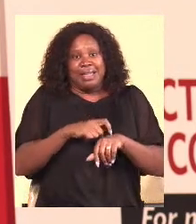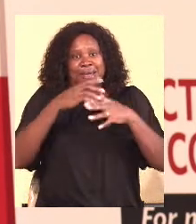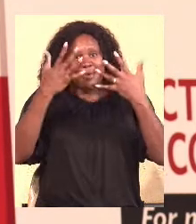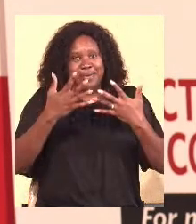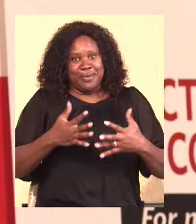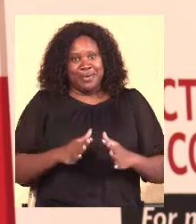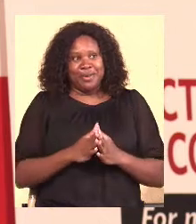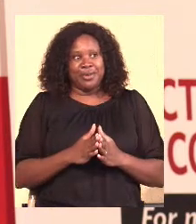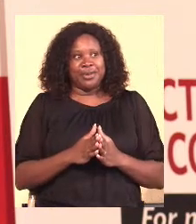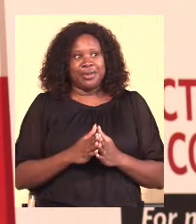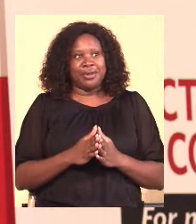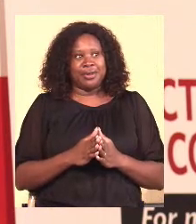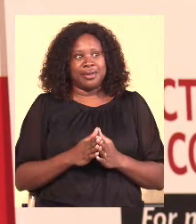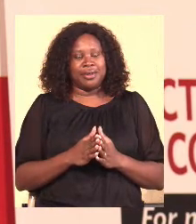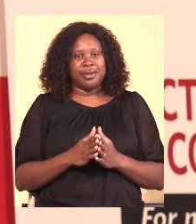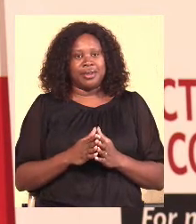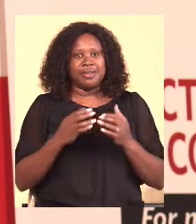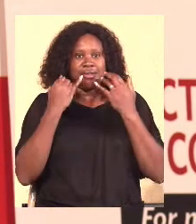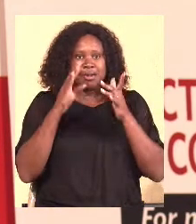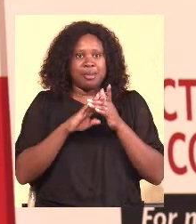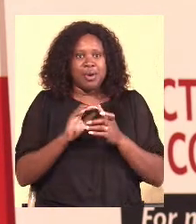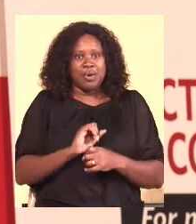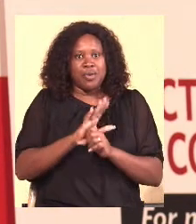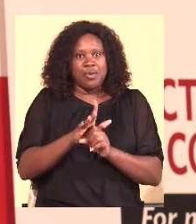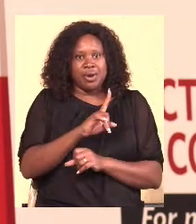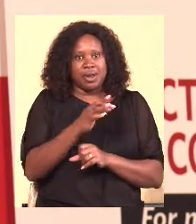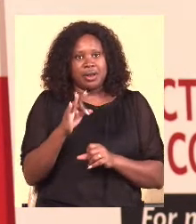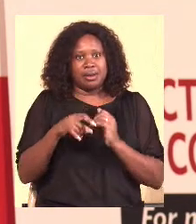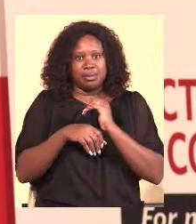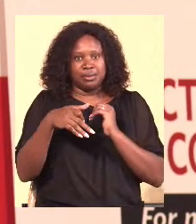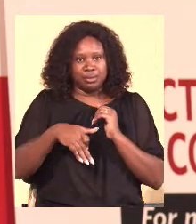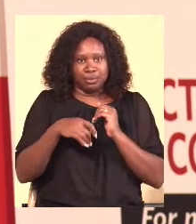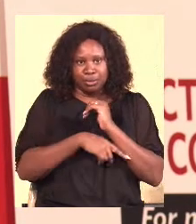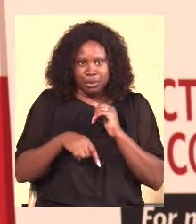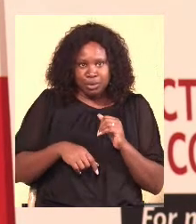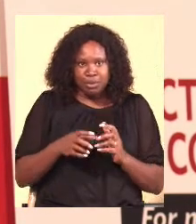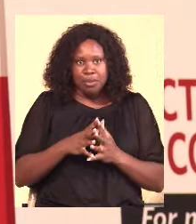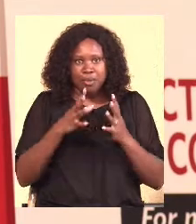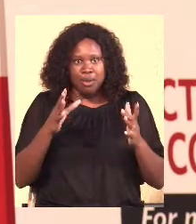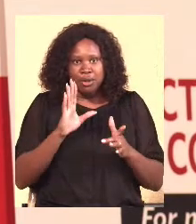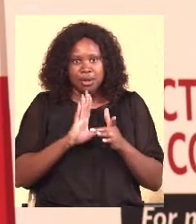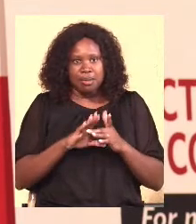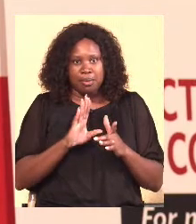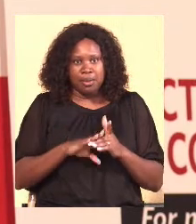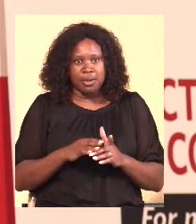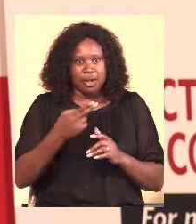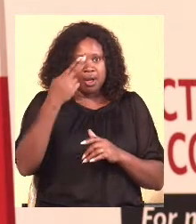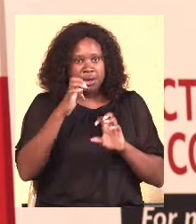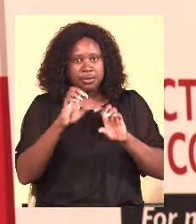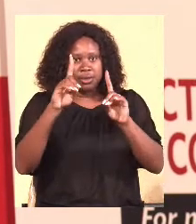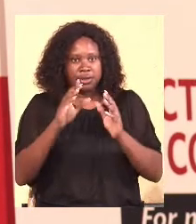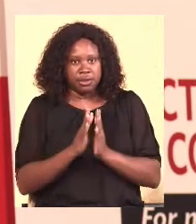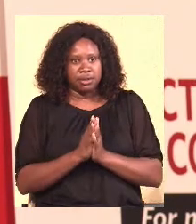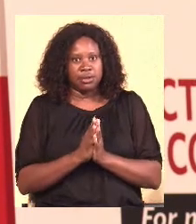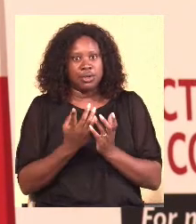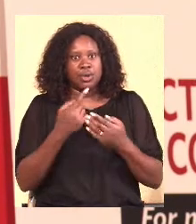today as we gave our brief update on COVID-19 in the country, but more specifically around the higher education sector. Join us